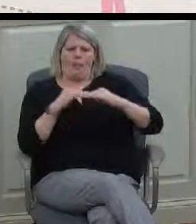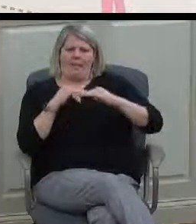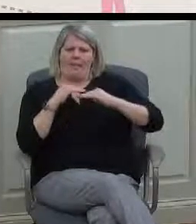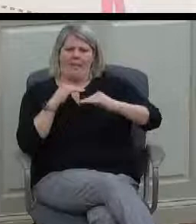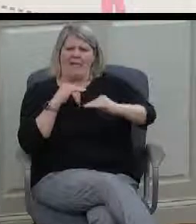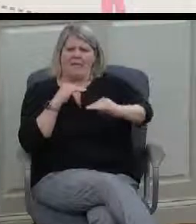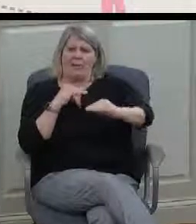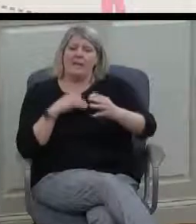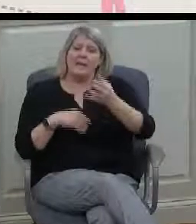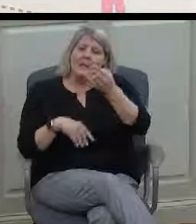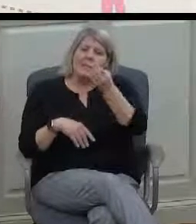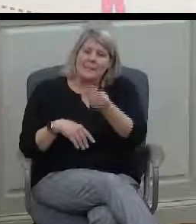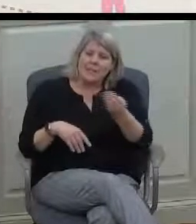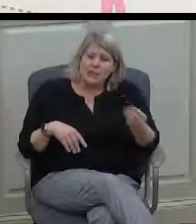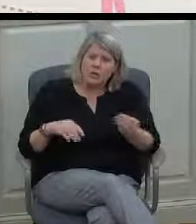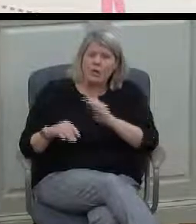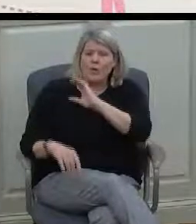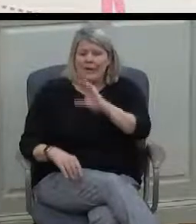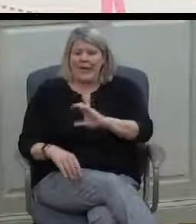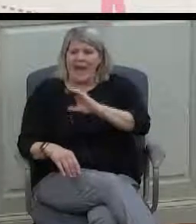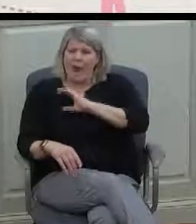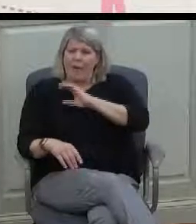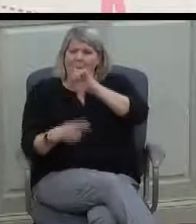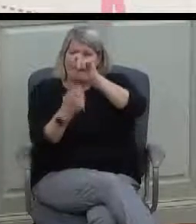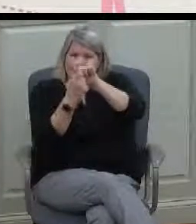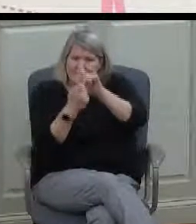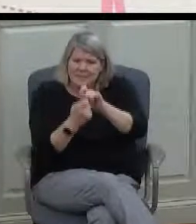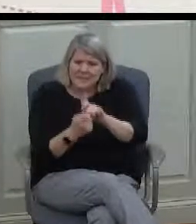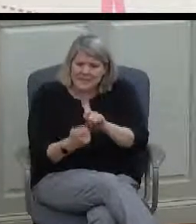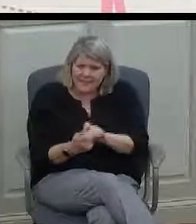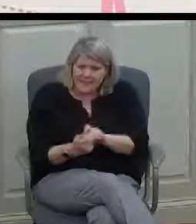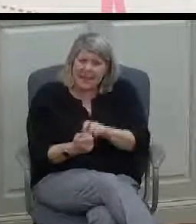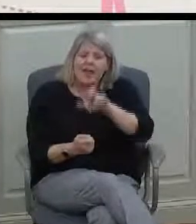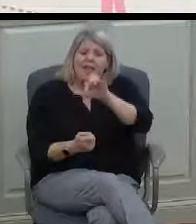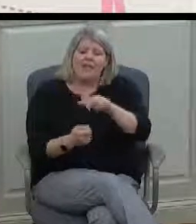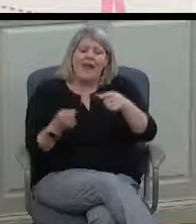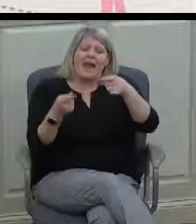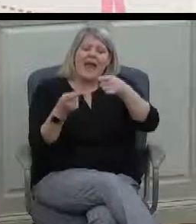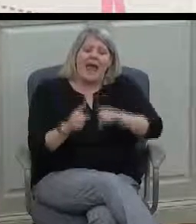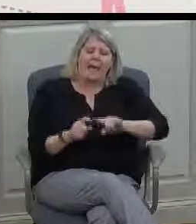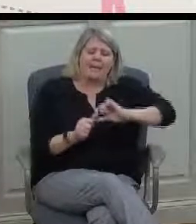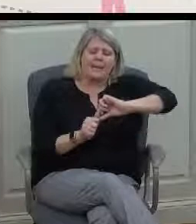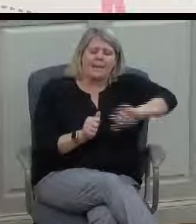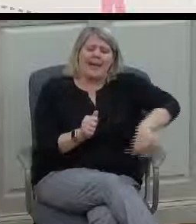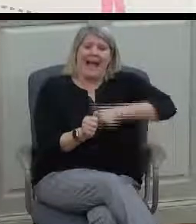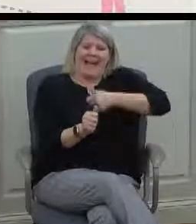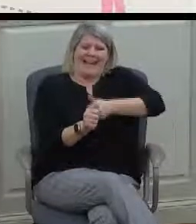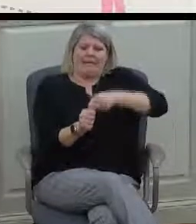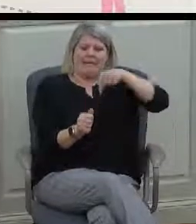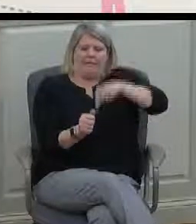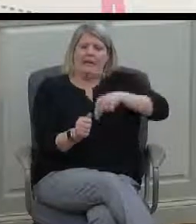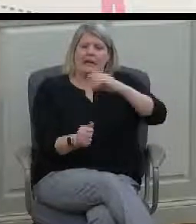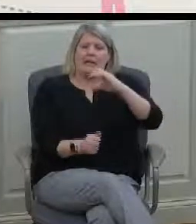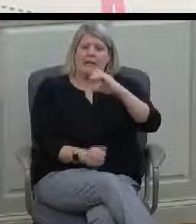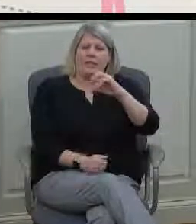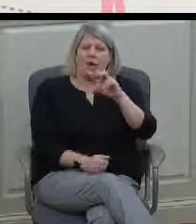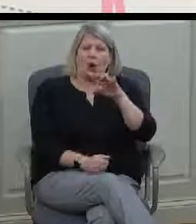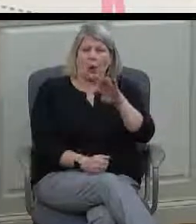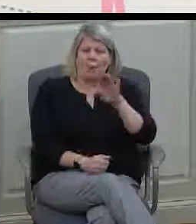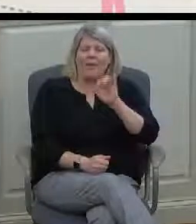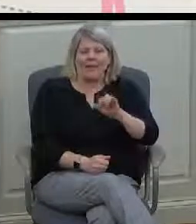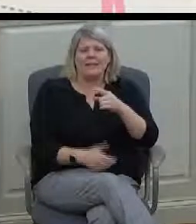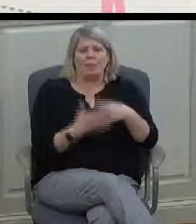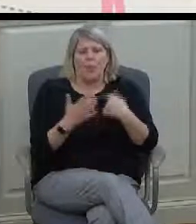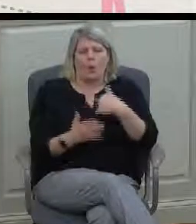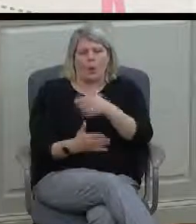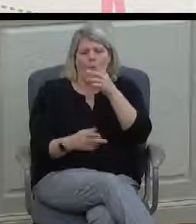materials and the character and the details that happen behind the curb is what we'll figure out in the next